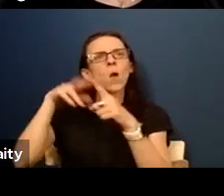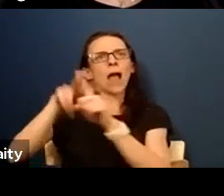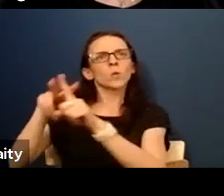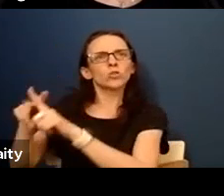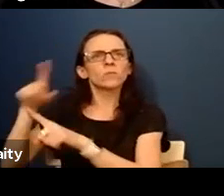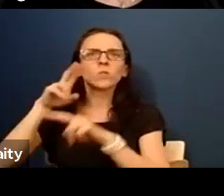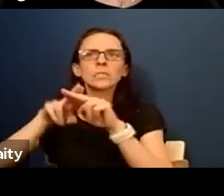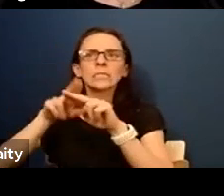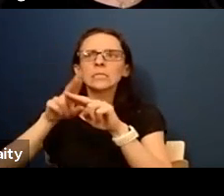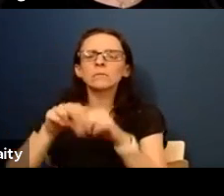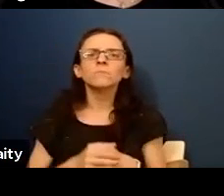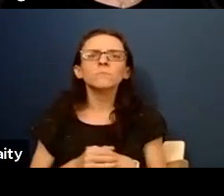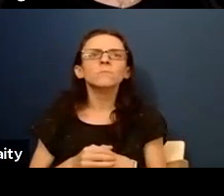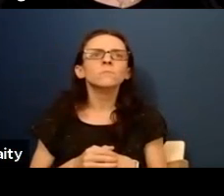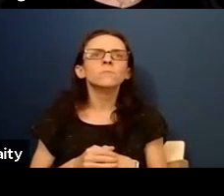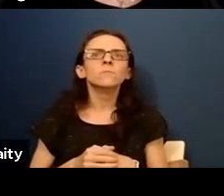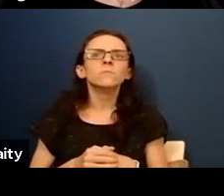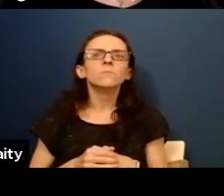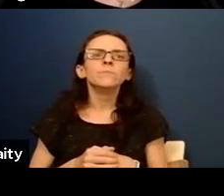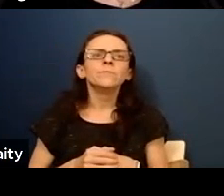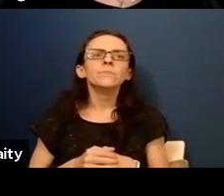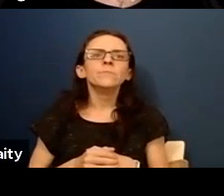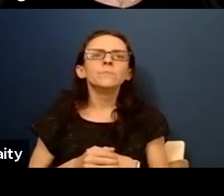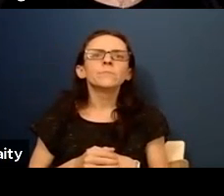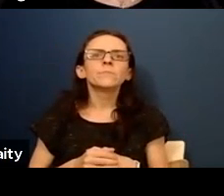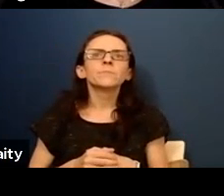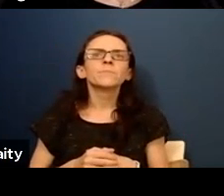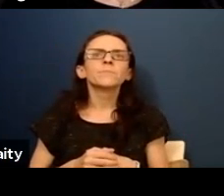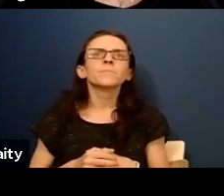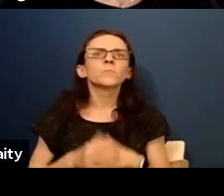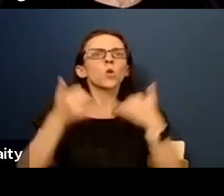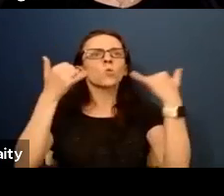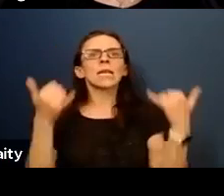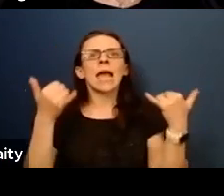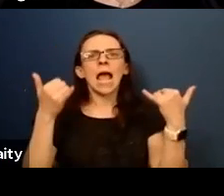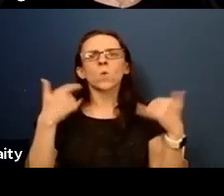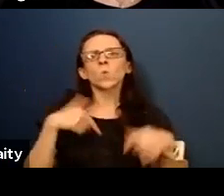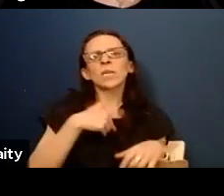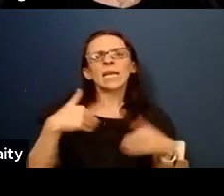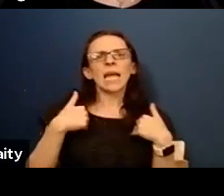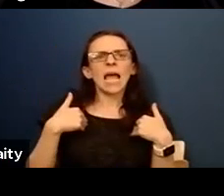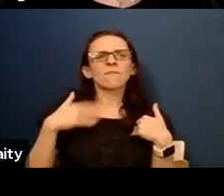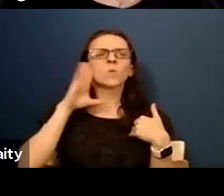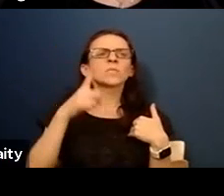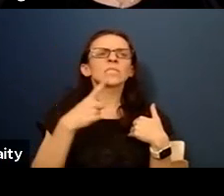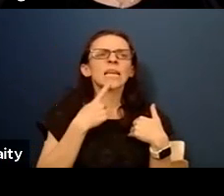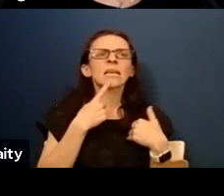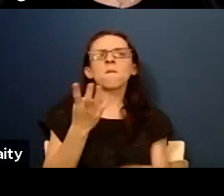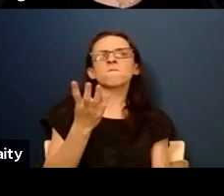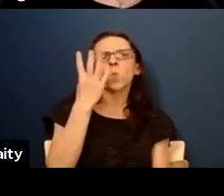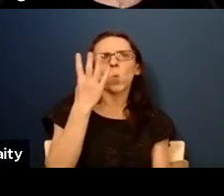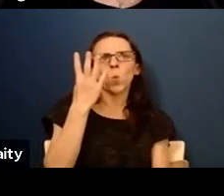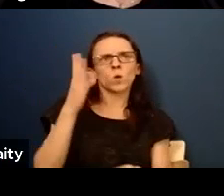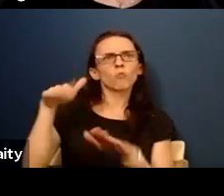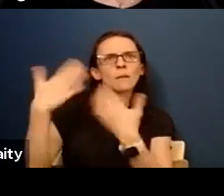got now 5, let's just say 4 recommendations on